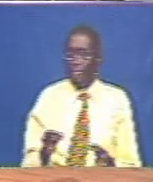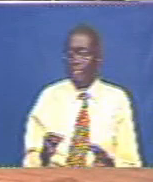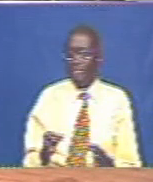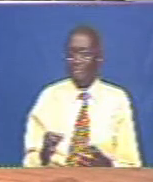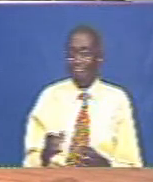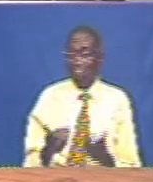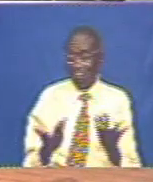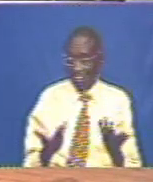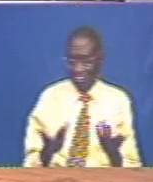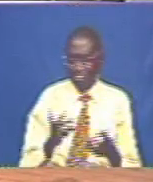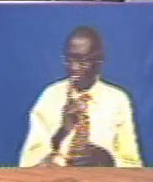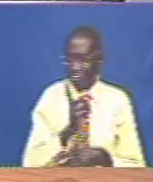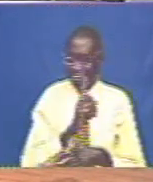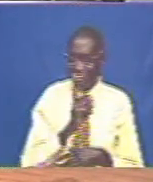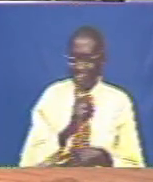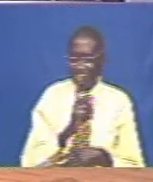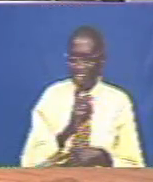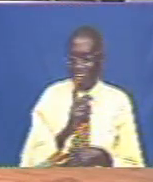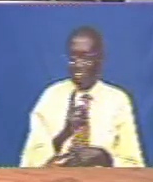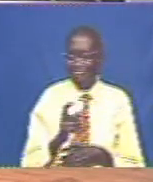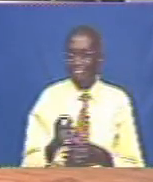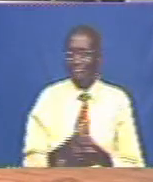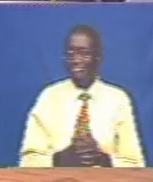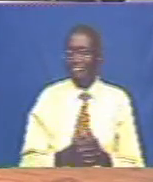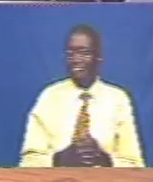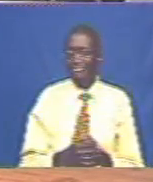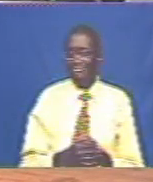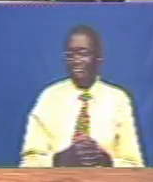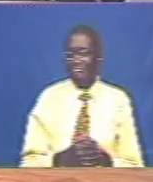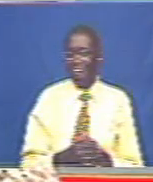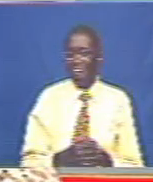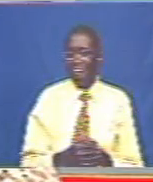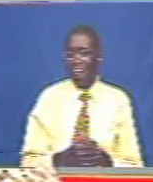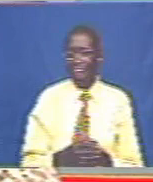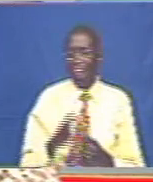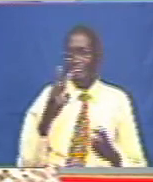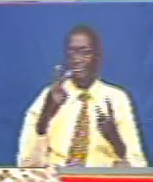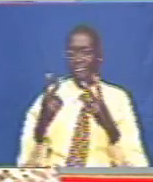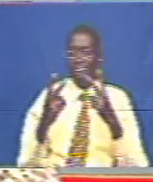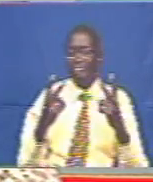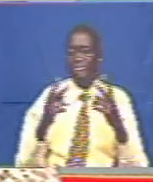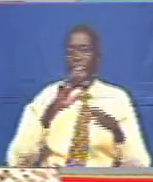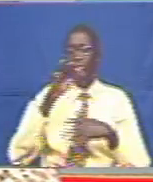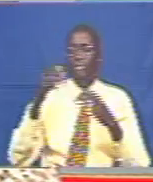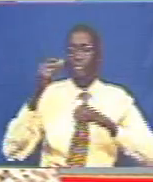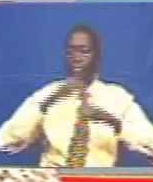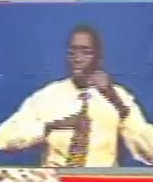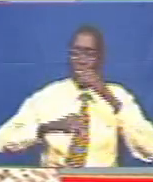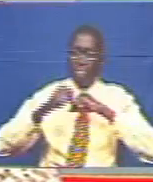Not really. Not really. Not, you want to come Mr. to our rescue? Let's look at all the activities that are